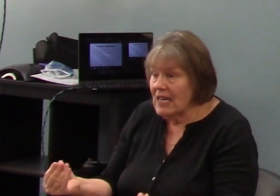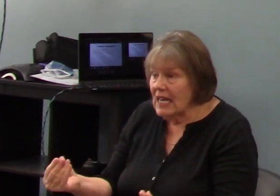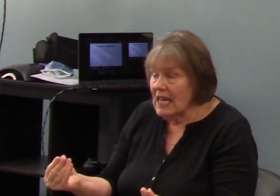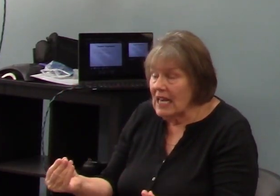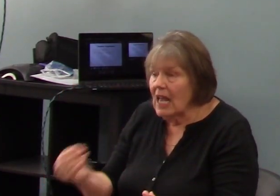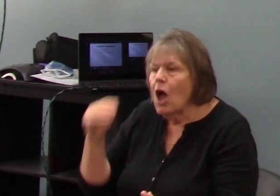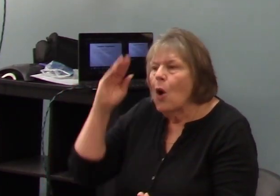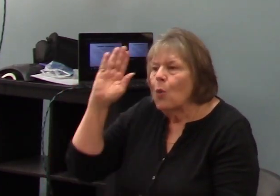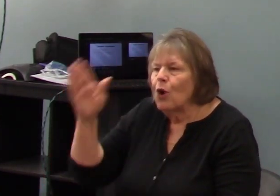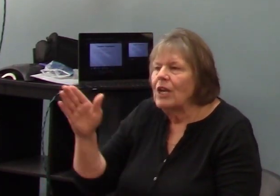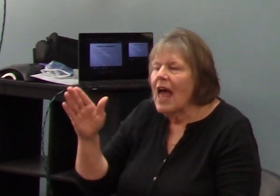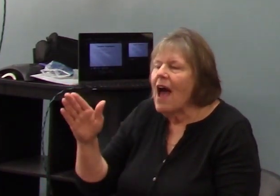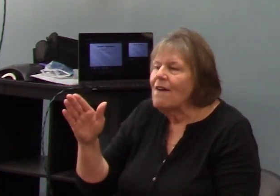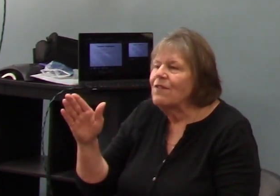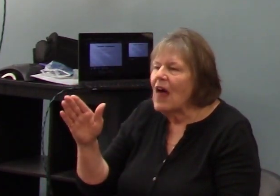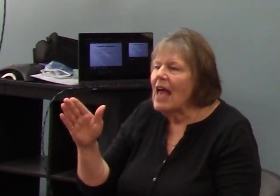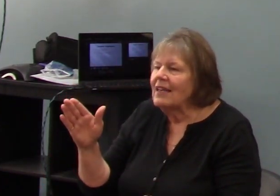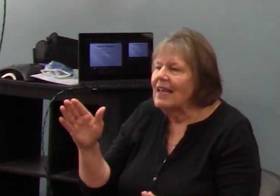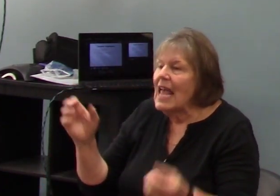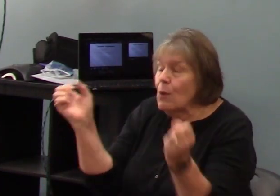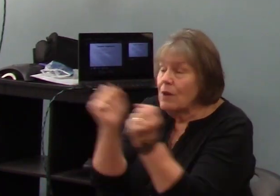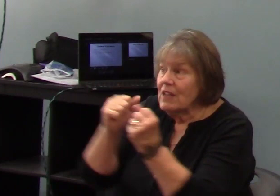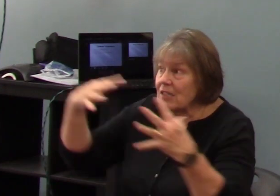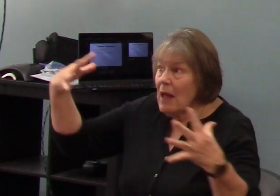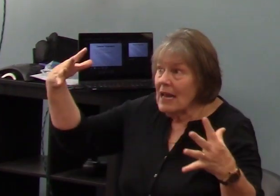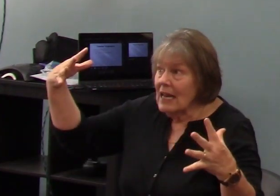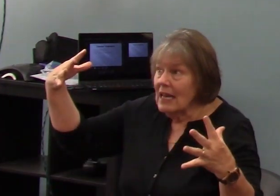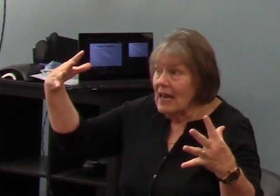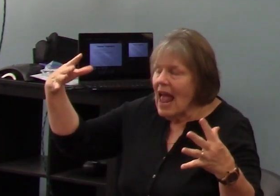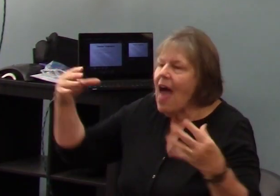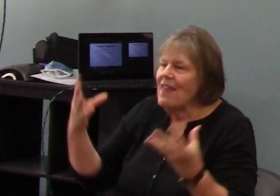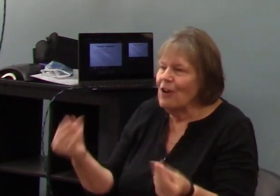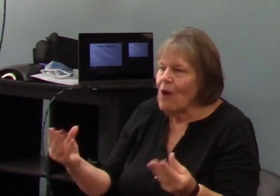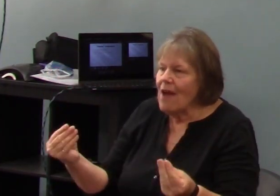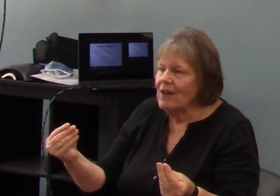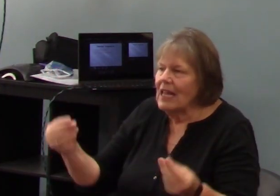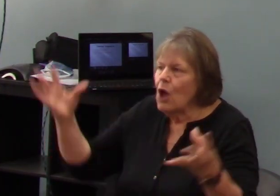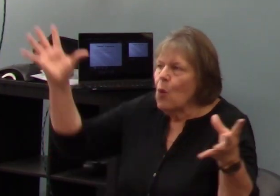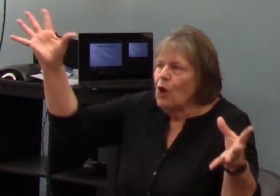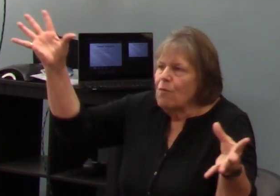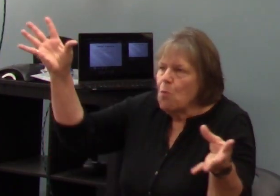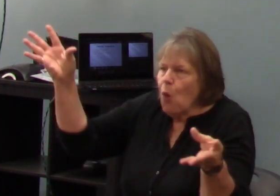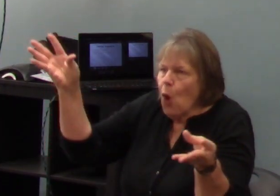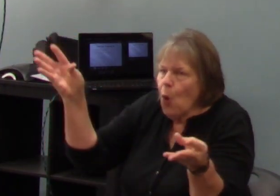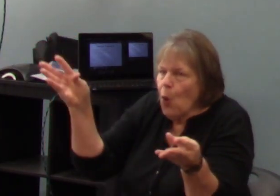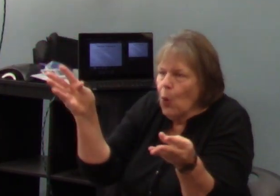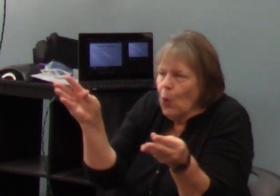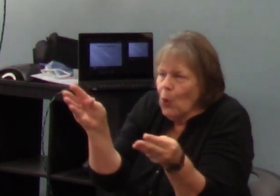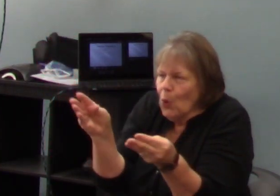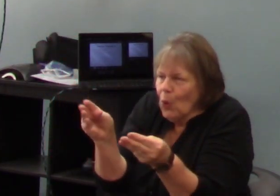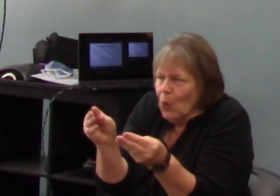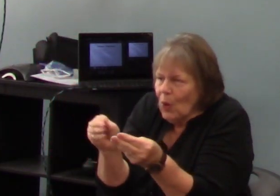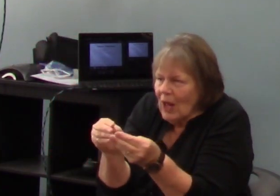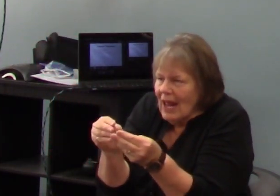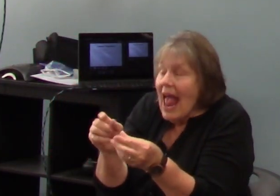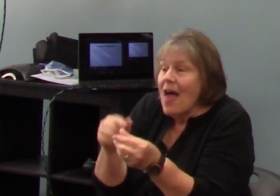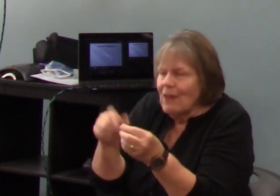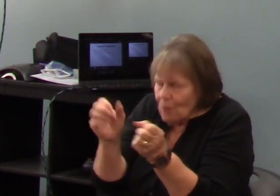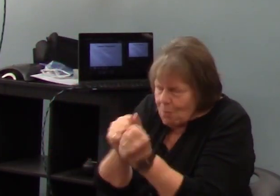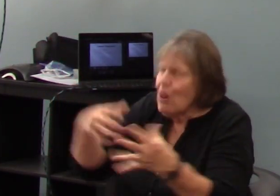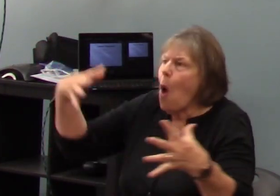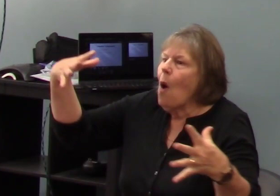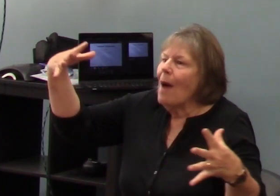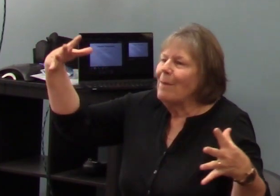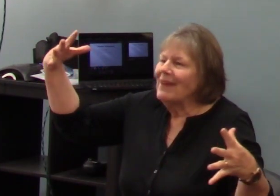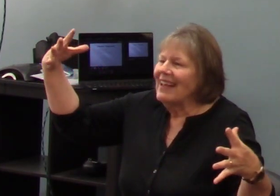crunched it back together. All the gravity would have pulled it back together into one giant ball, super small, and then it would have blown up again. And